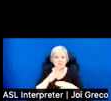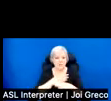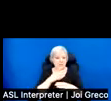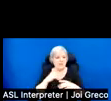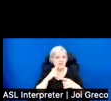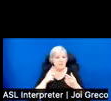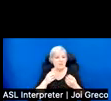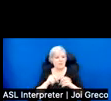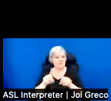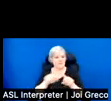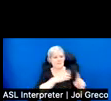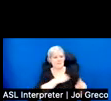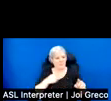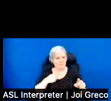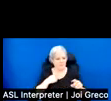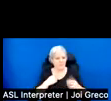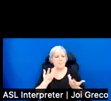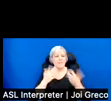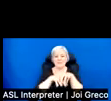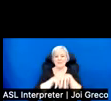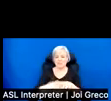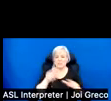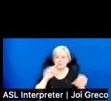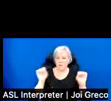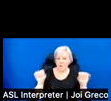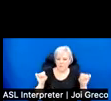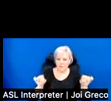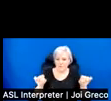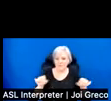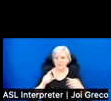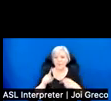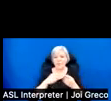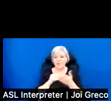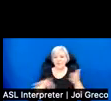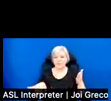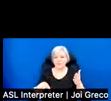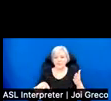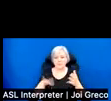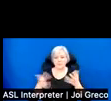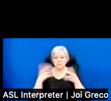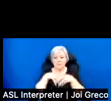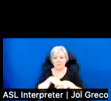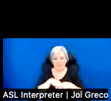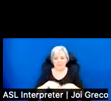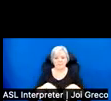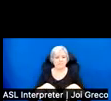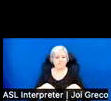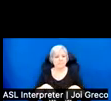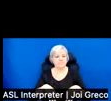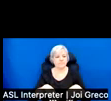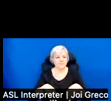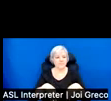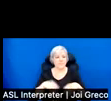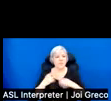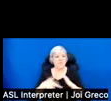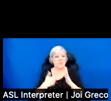members. Integration of competencies, when students combined skills from the different disciplines during design. Role